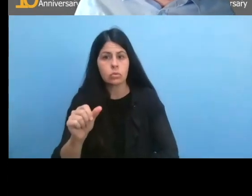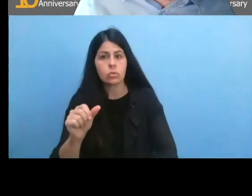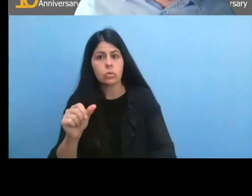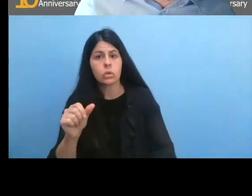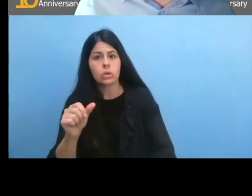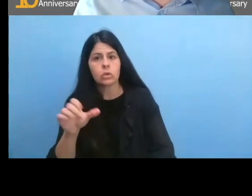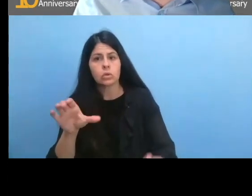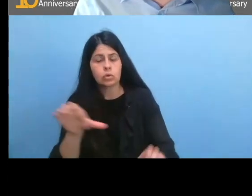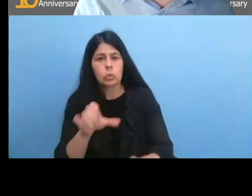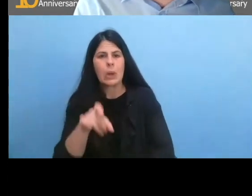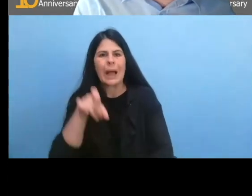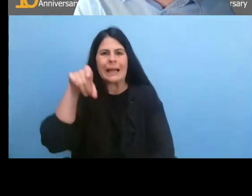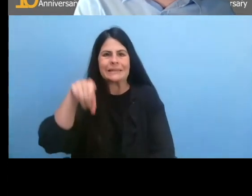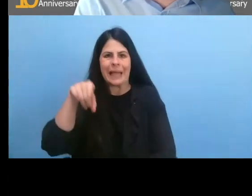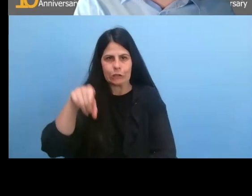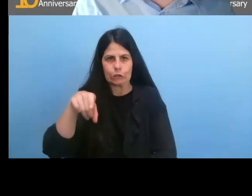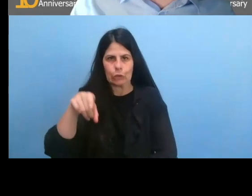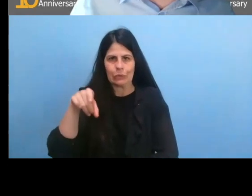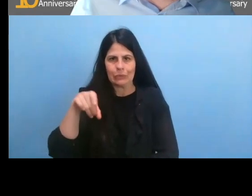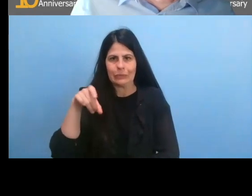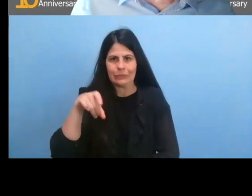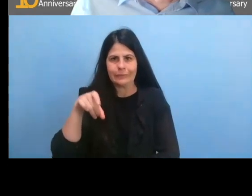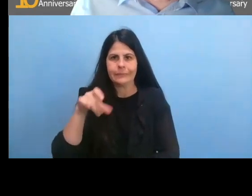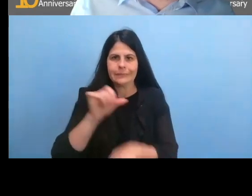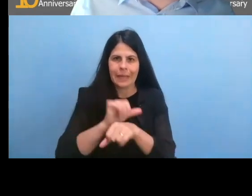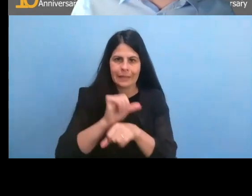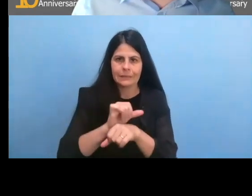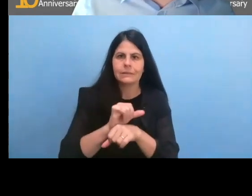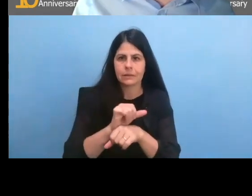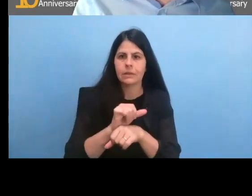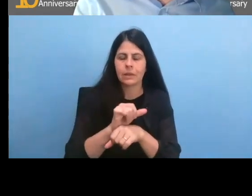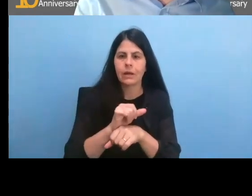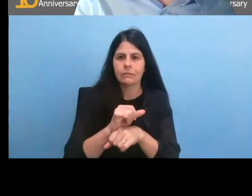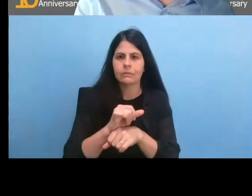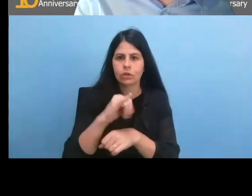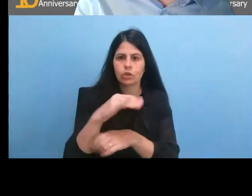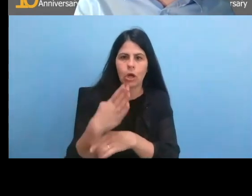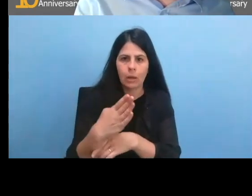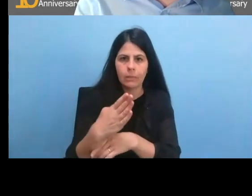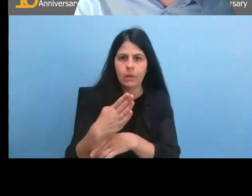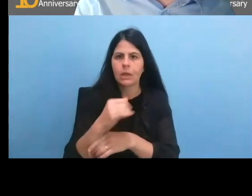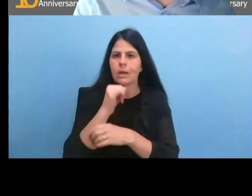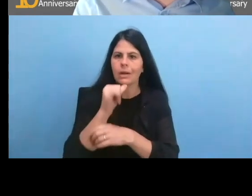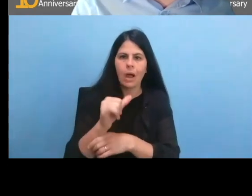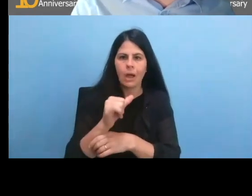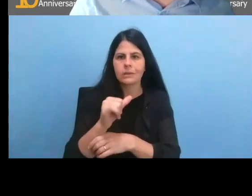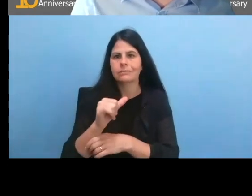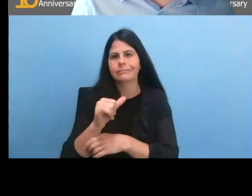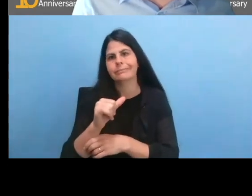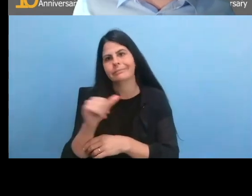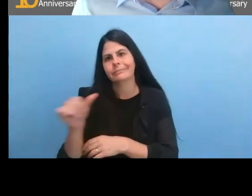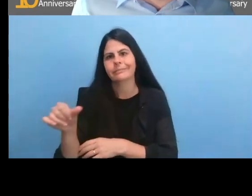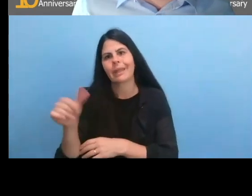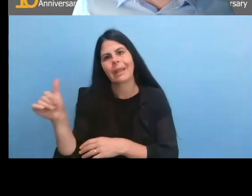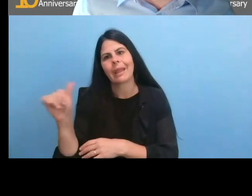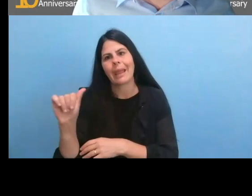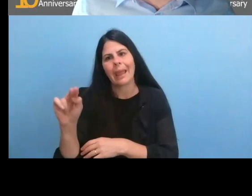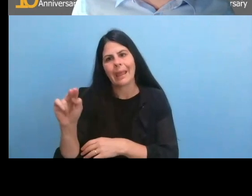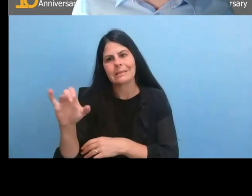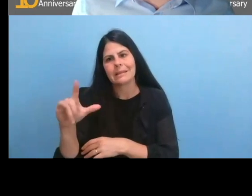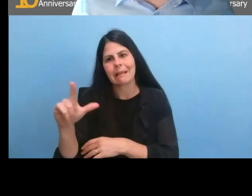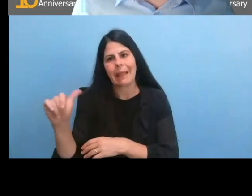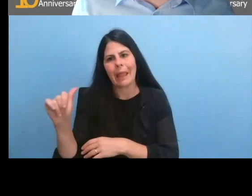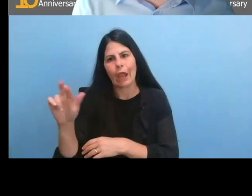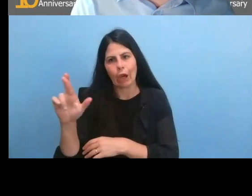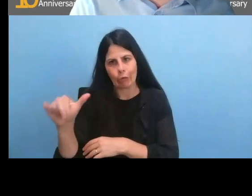about essential, we're not discussing the ancillary tasks, right? We mentioned charting as an example in